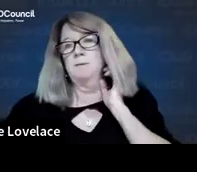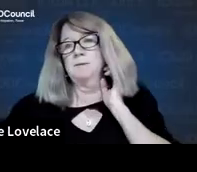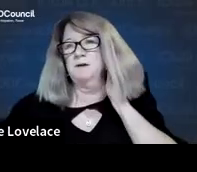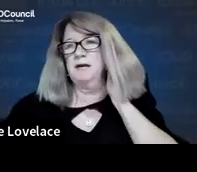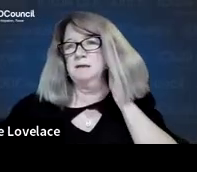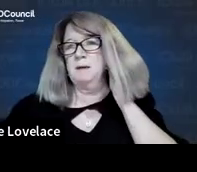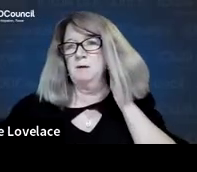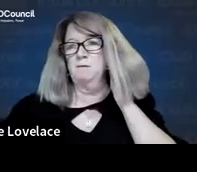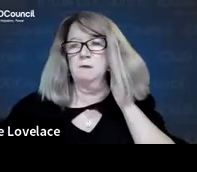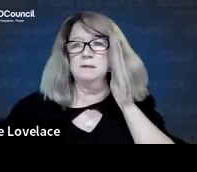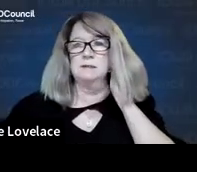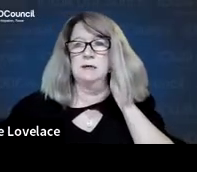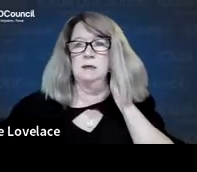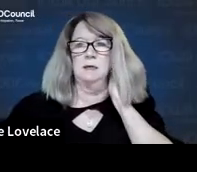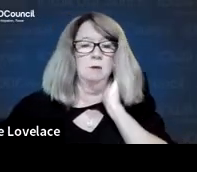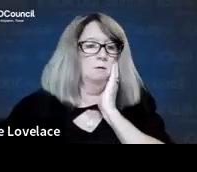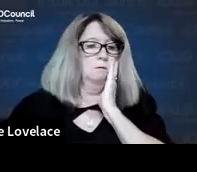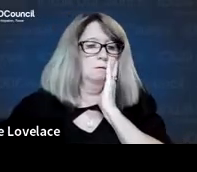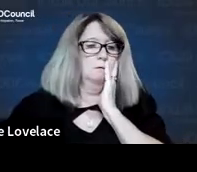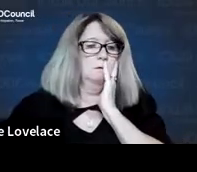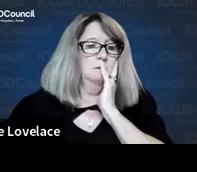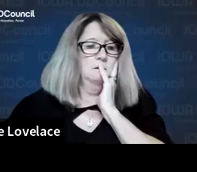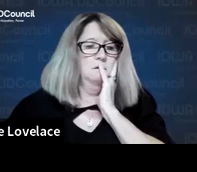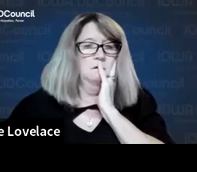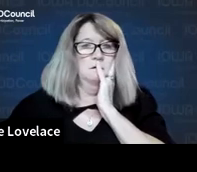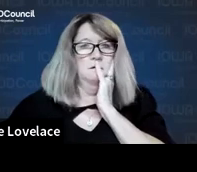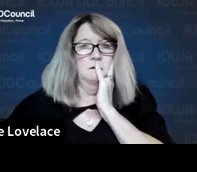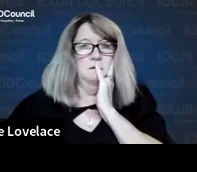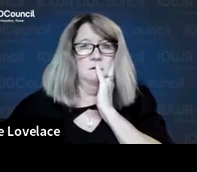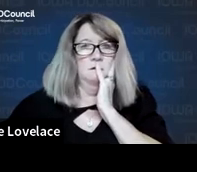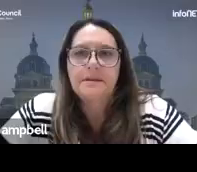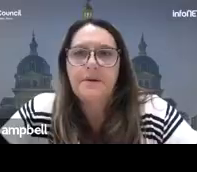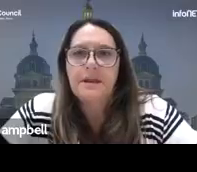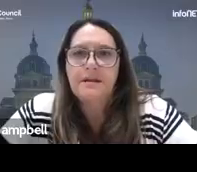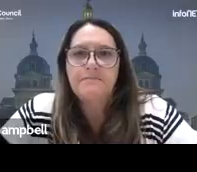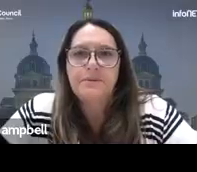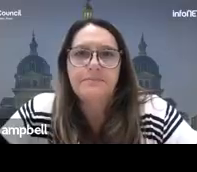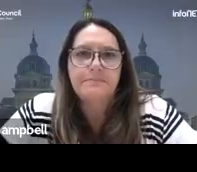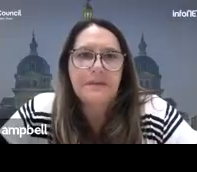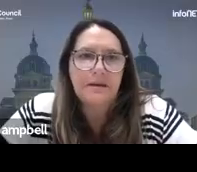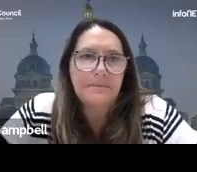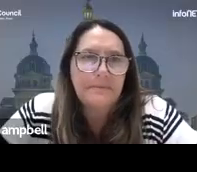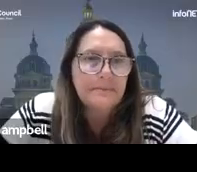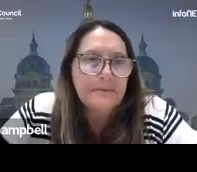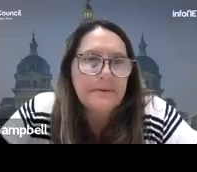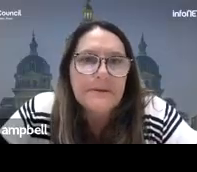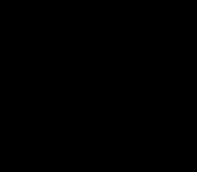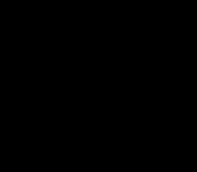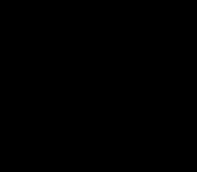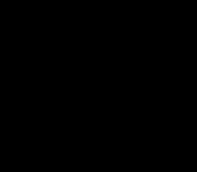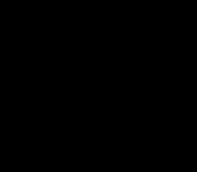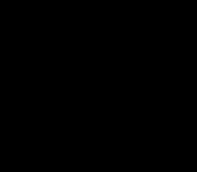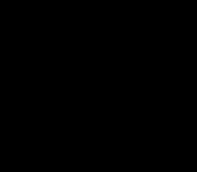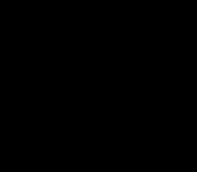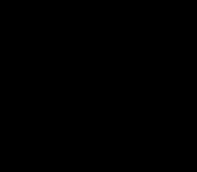Deb Hobbs has her hands up. I don't know if you can see that, Amy. I didn't, but go ahead and unmute, Deb.